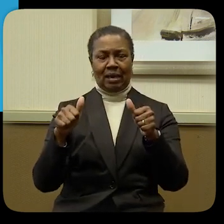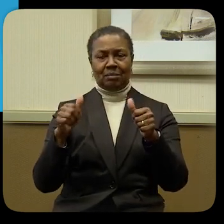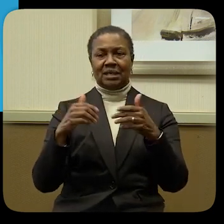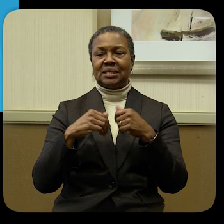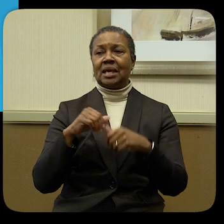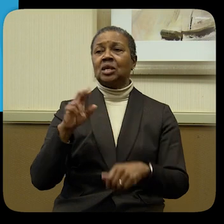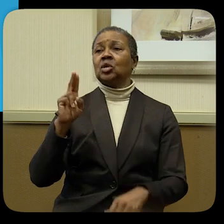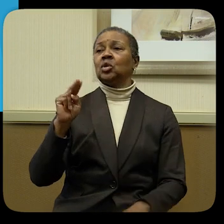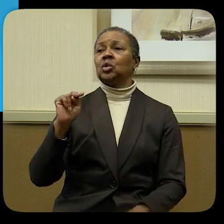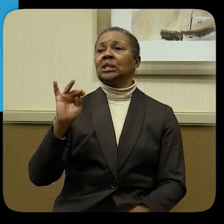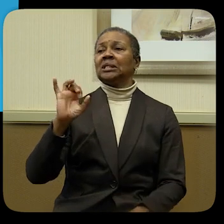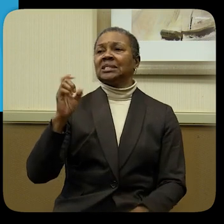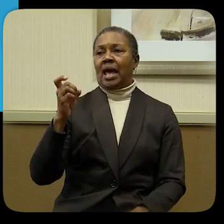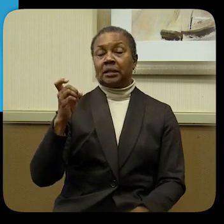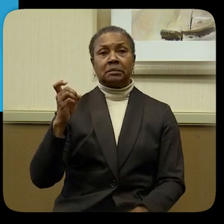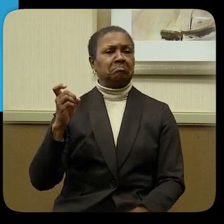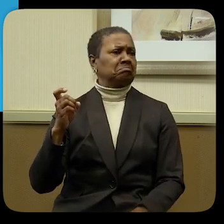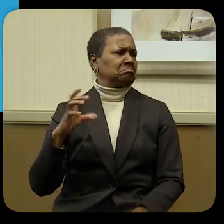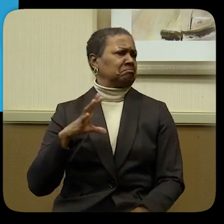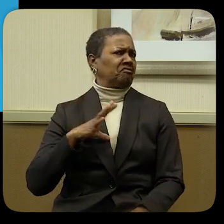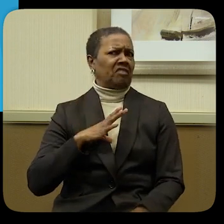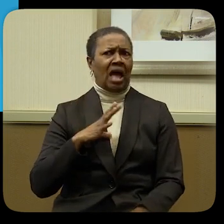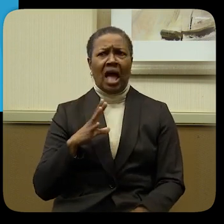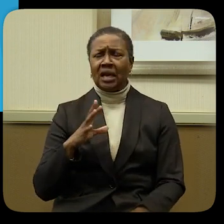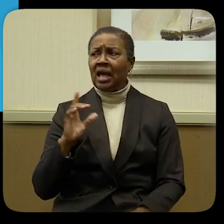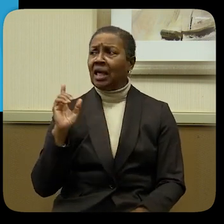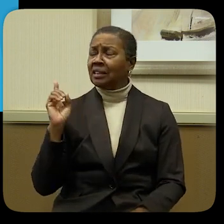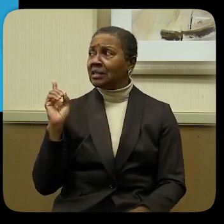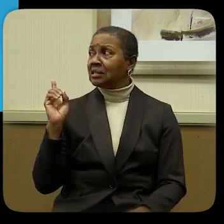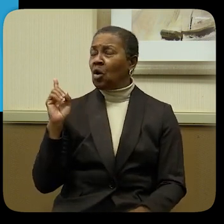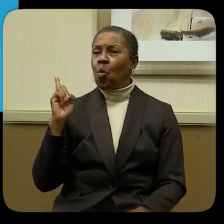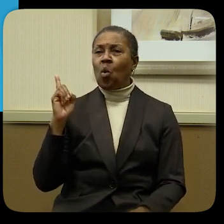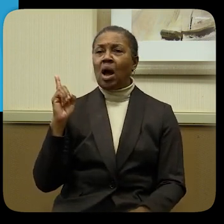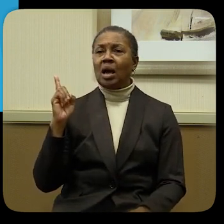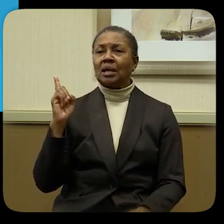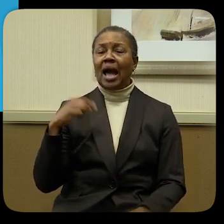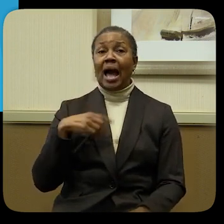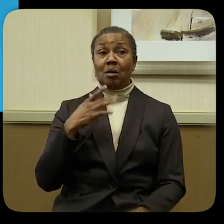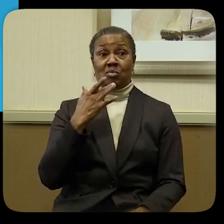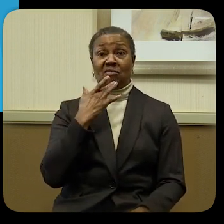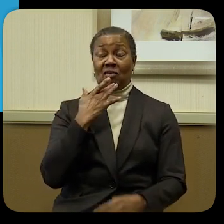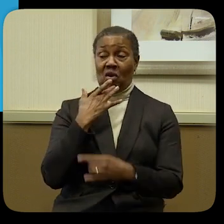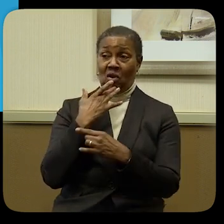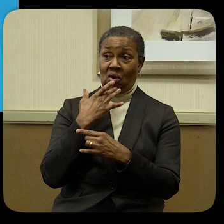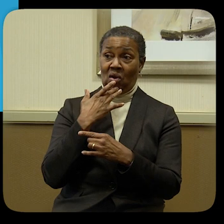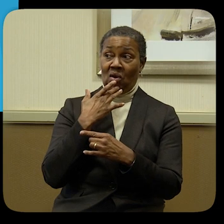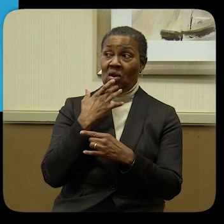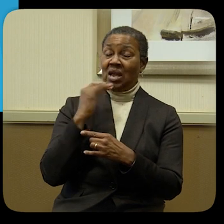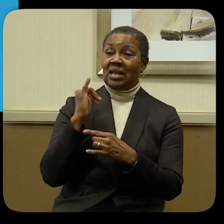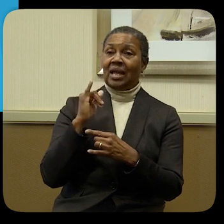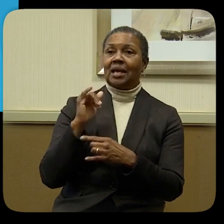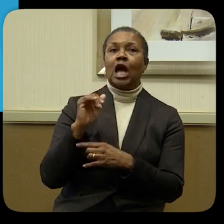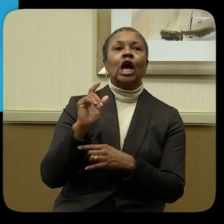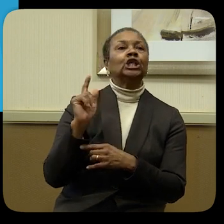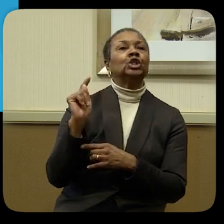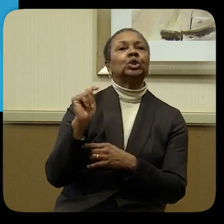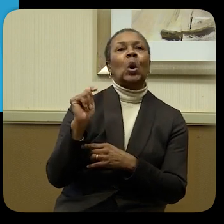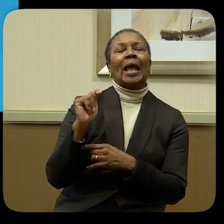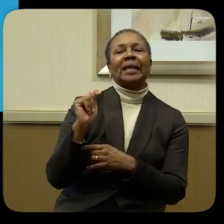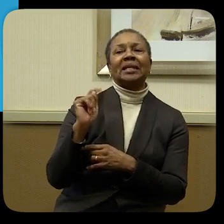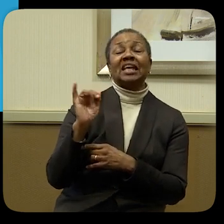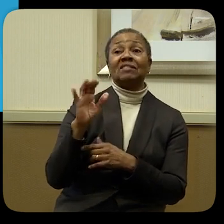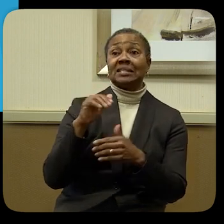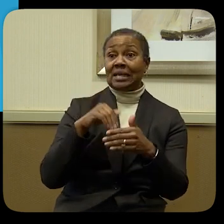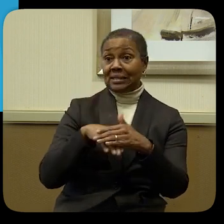like unisex, that's fine. This is one of the ones that I prefer, just like toilet, and if